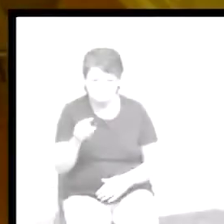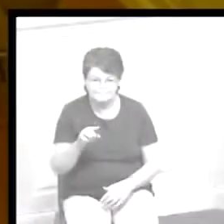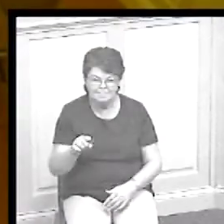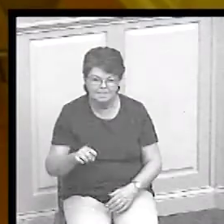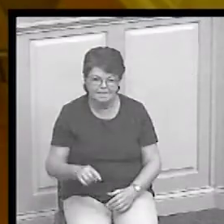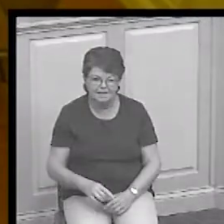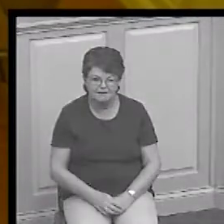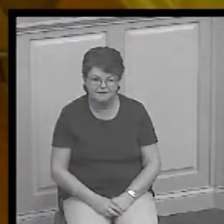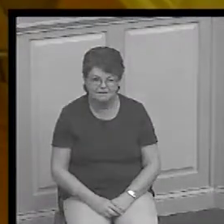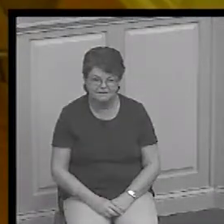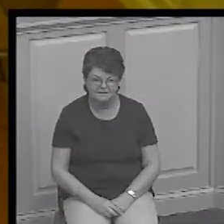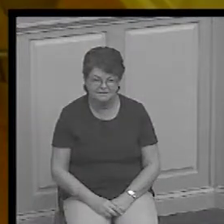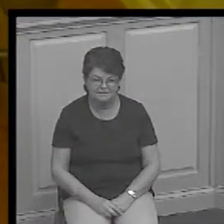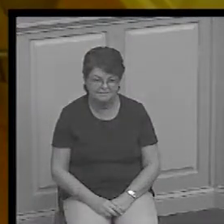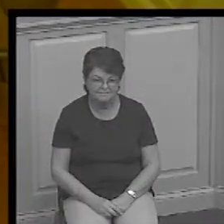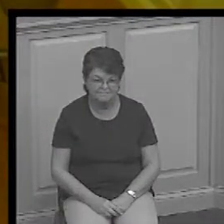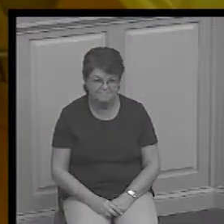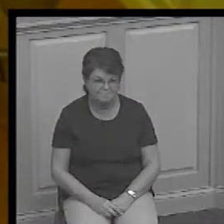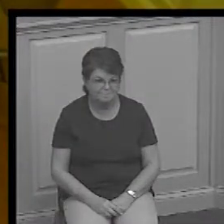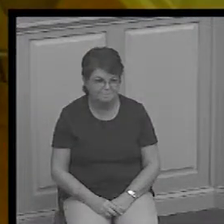away from us. Governments are exempt.